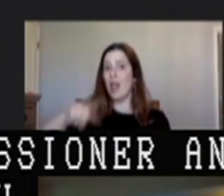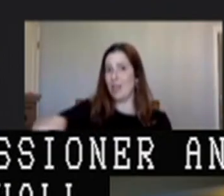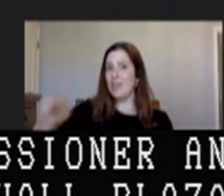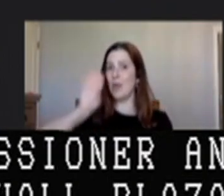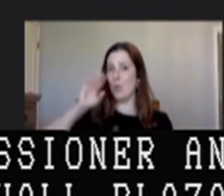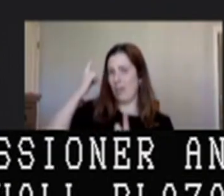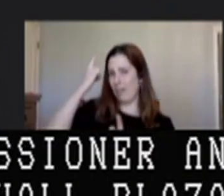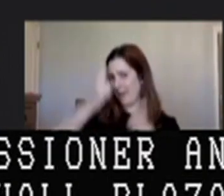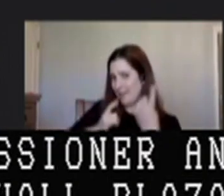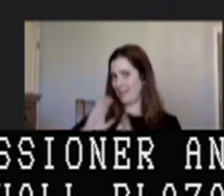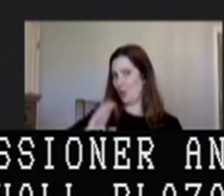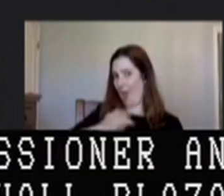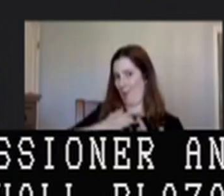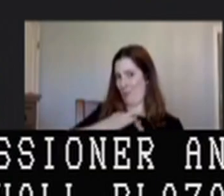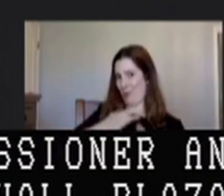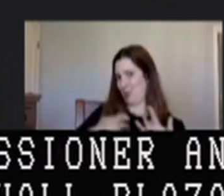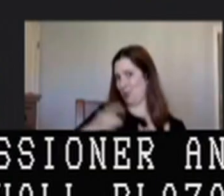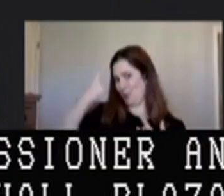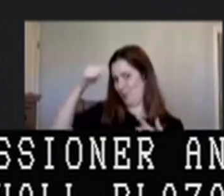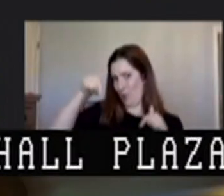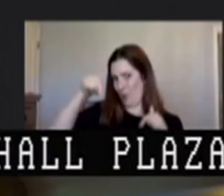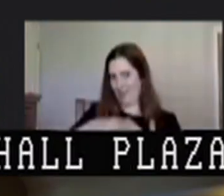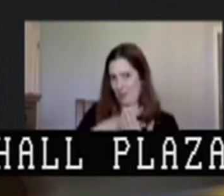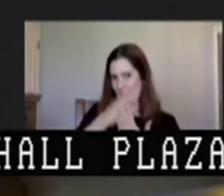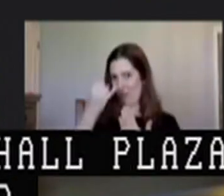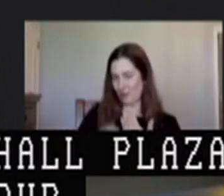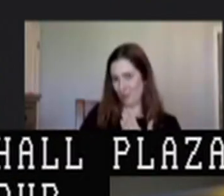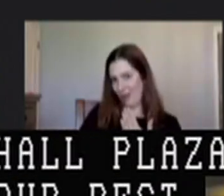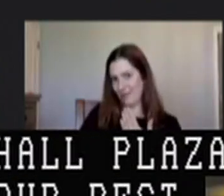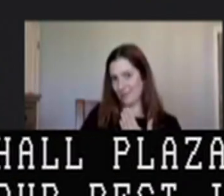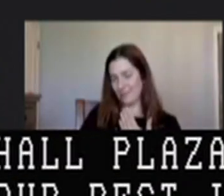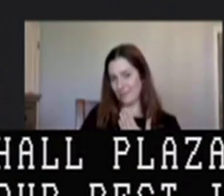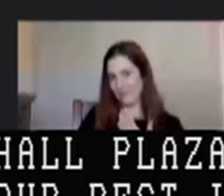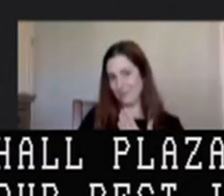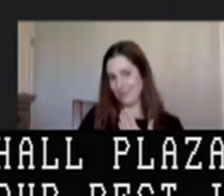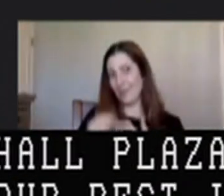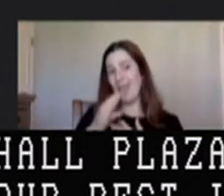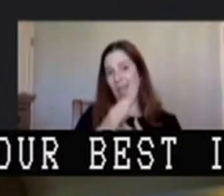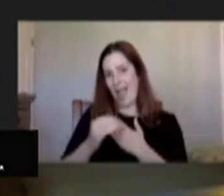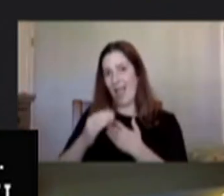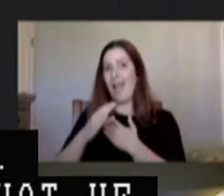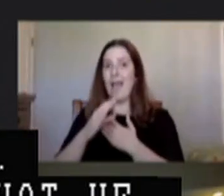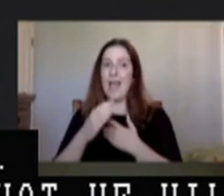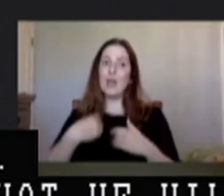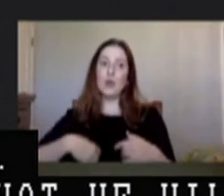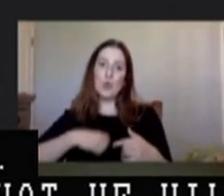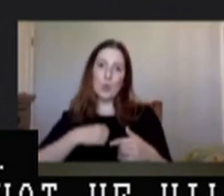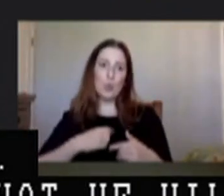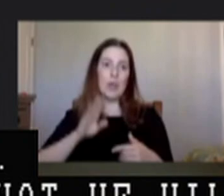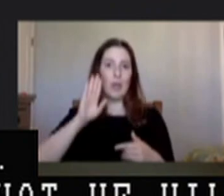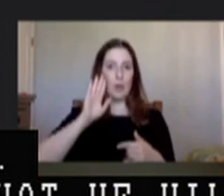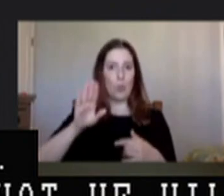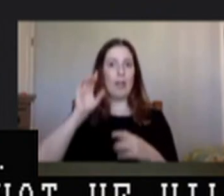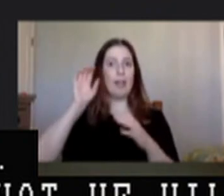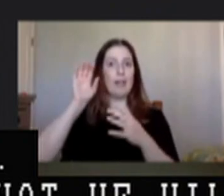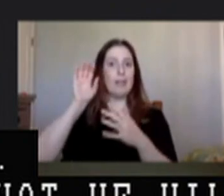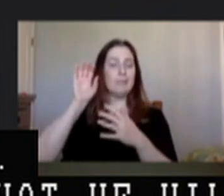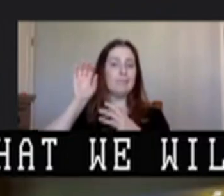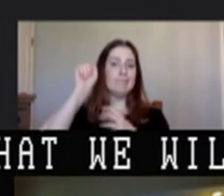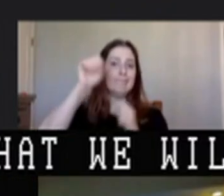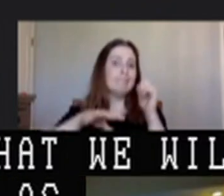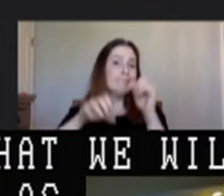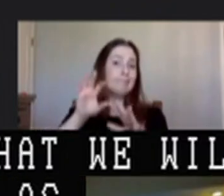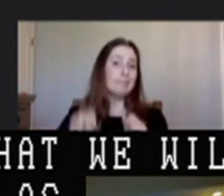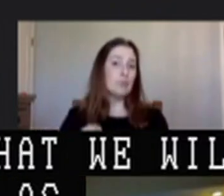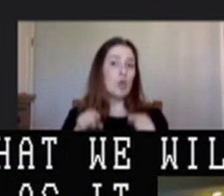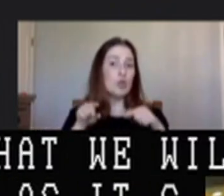will, have our best interests at heart, and that we will be allowed, input as it goes on.